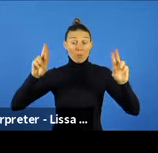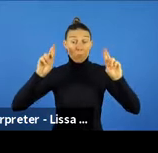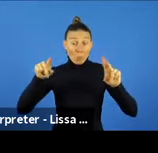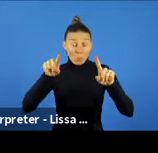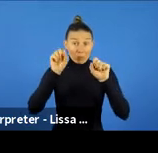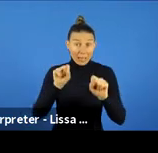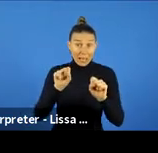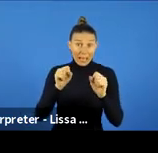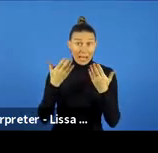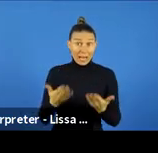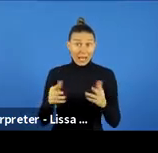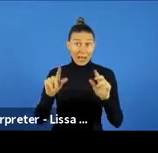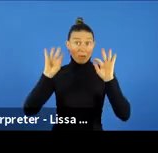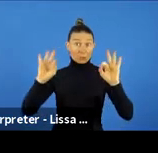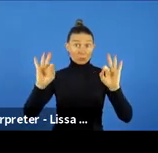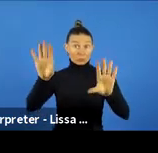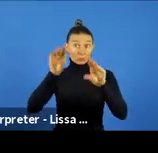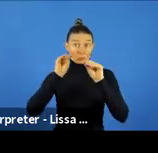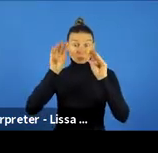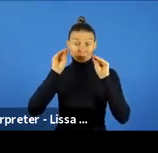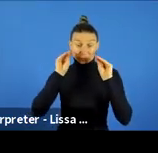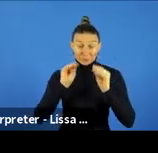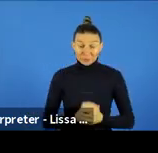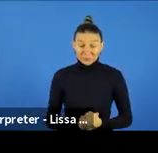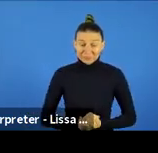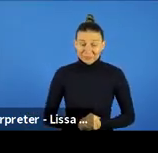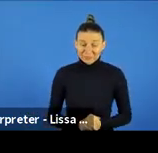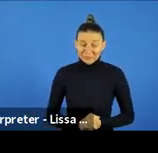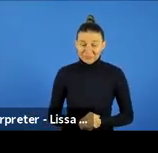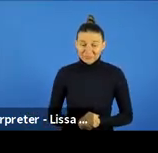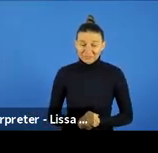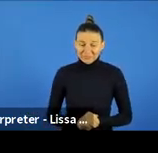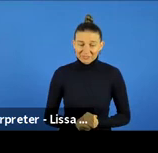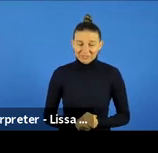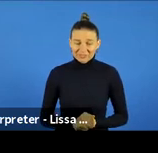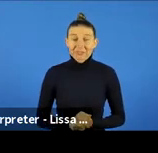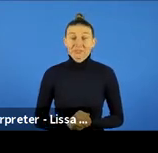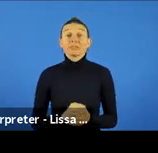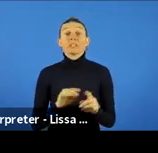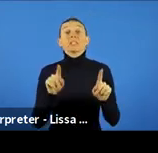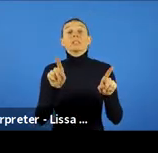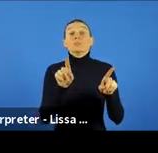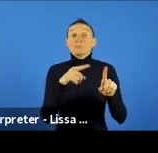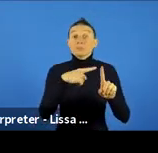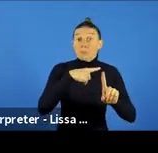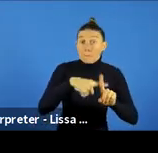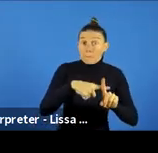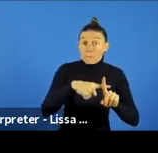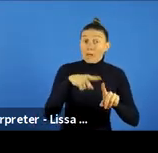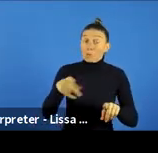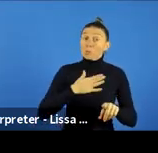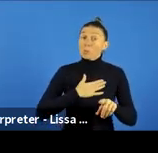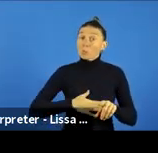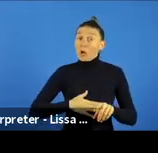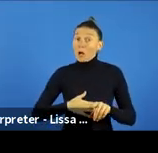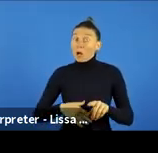experience. So to just reconfirm our message before, you can also, for the attendees that interested, you